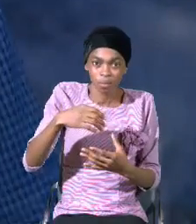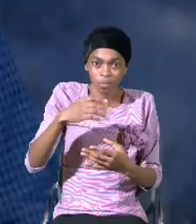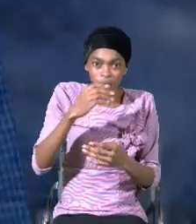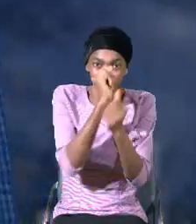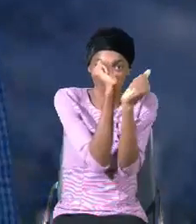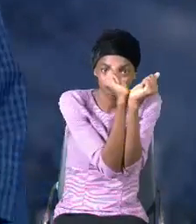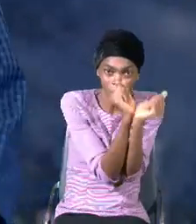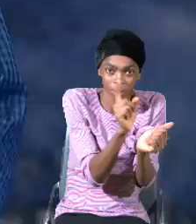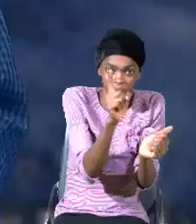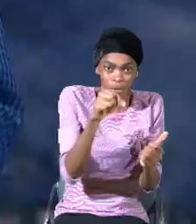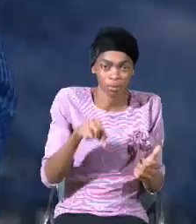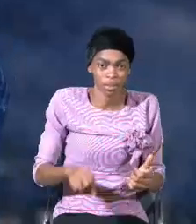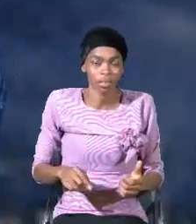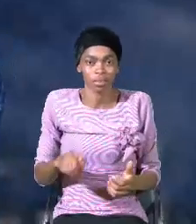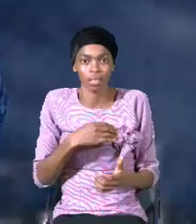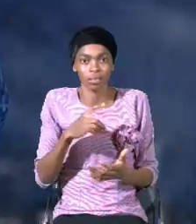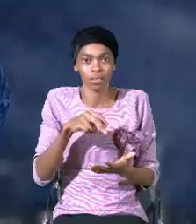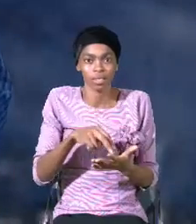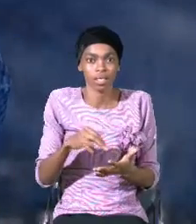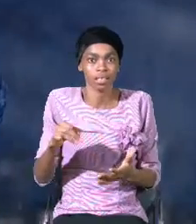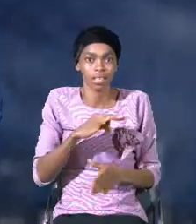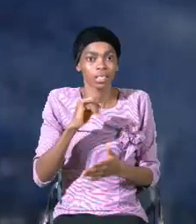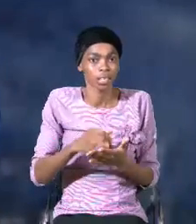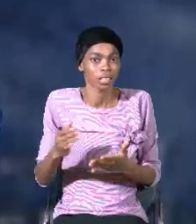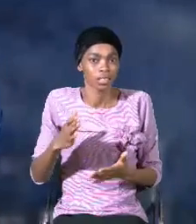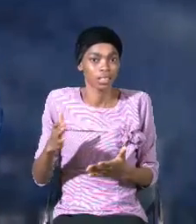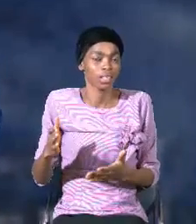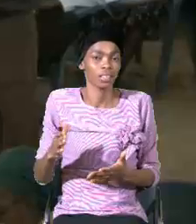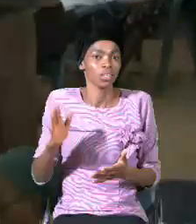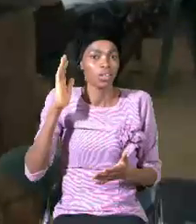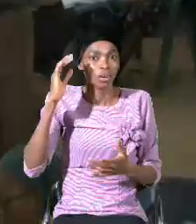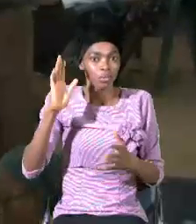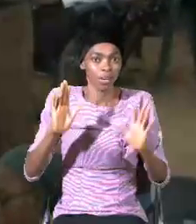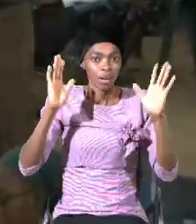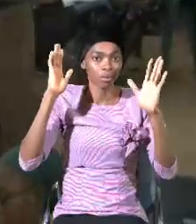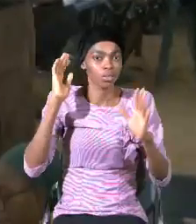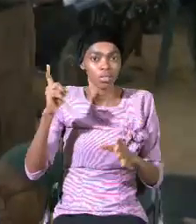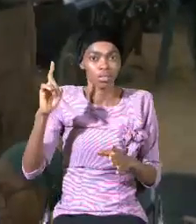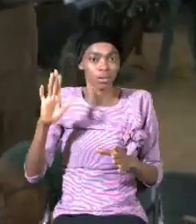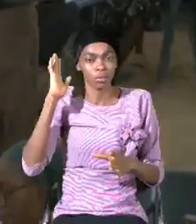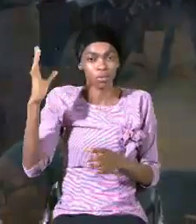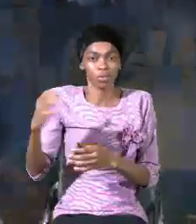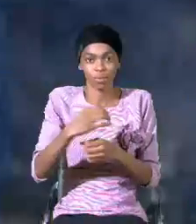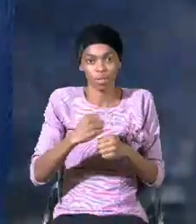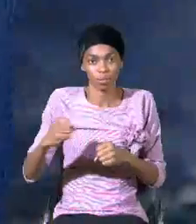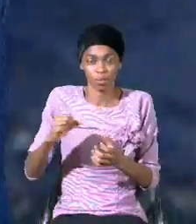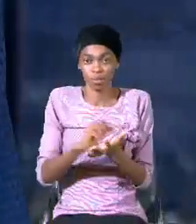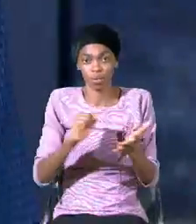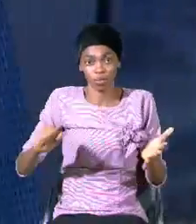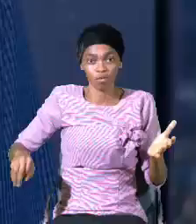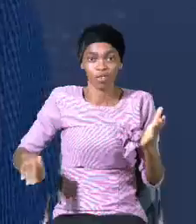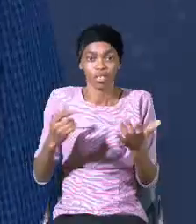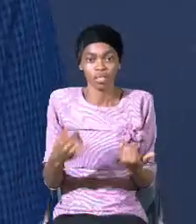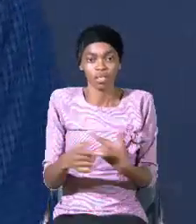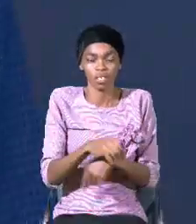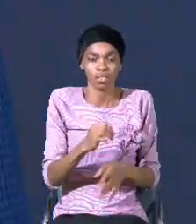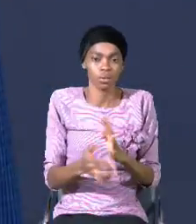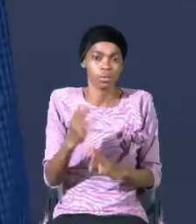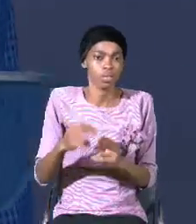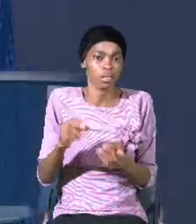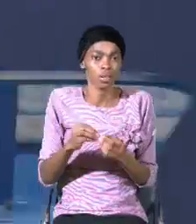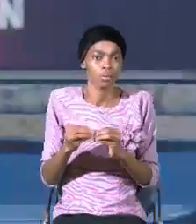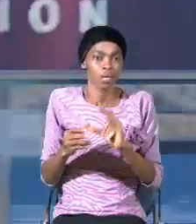there, that thing miraculously, the Lord will remove today. Number three, problem drowns